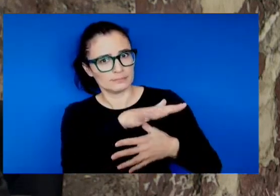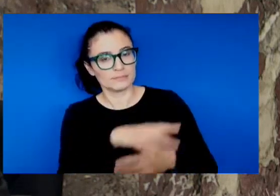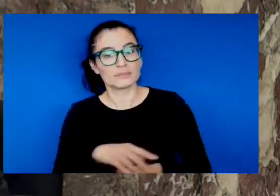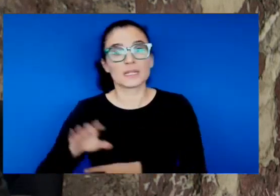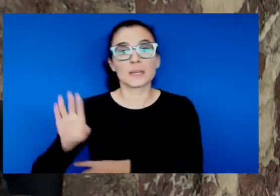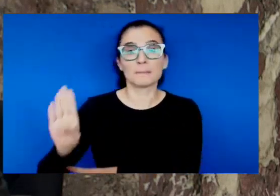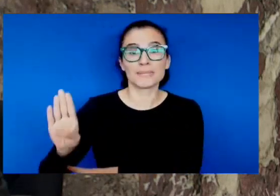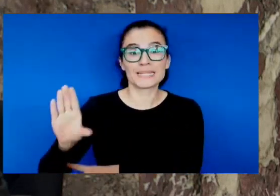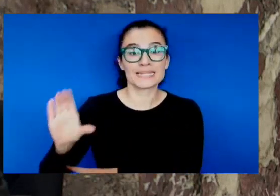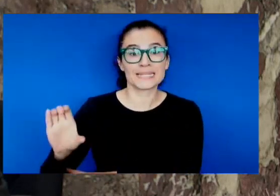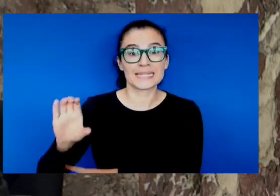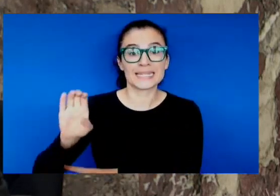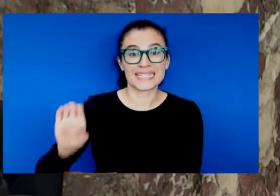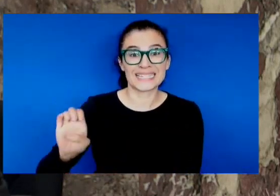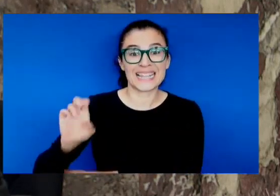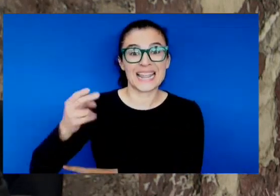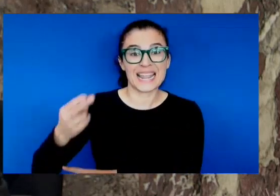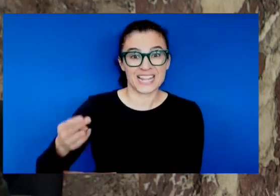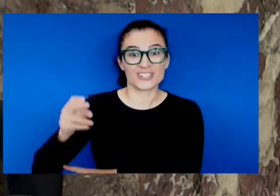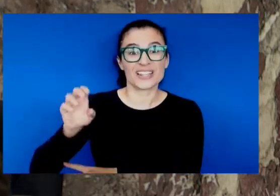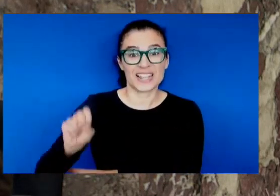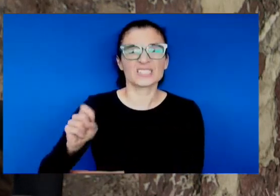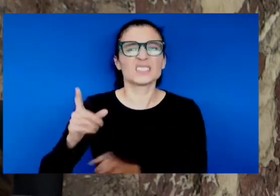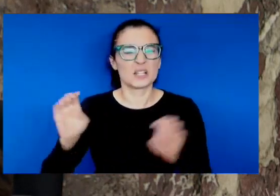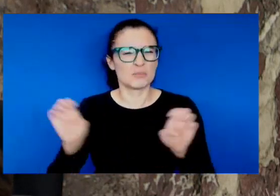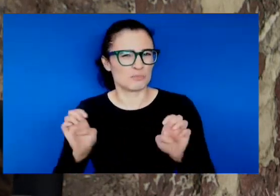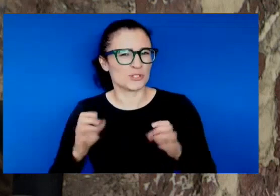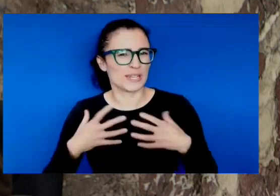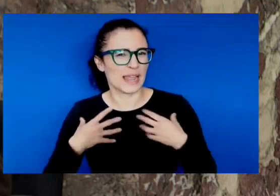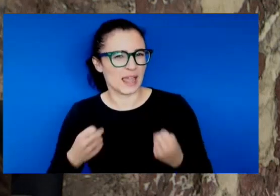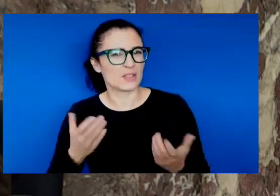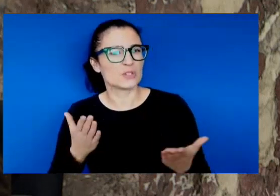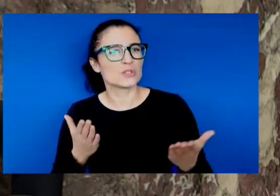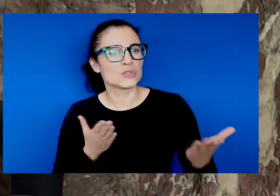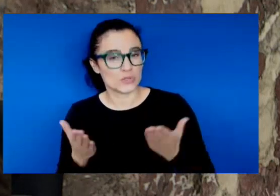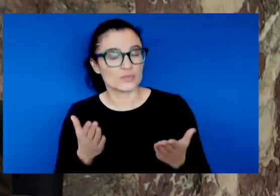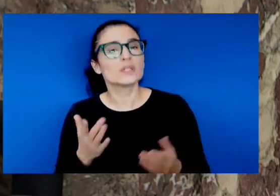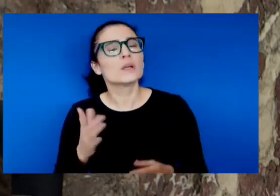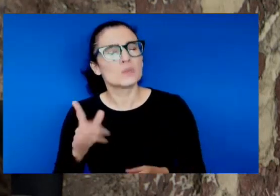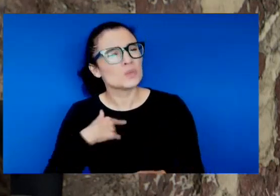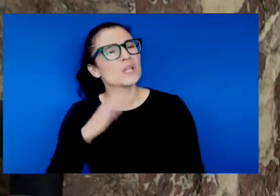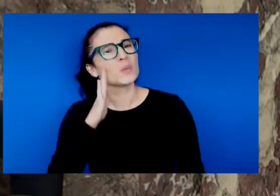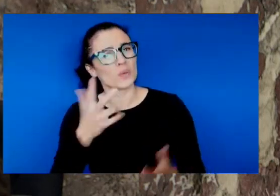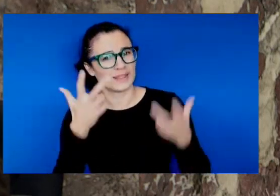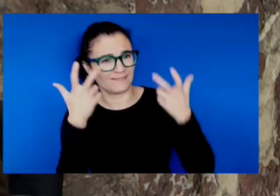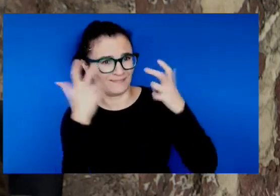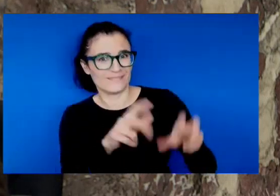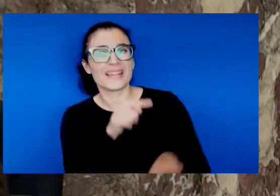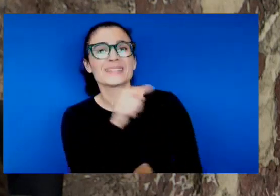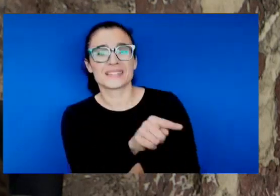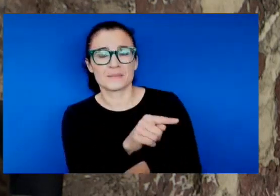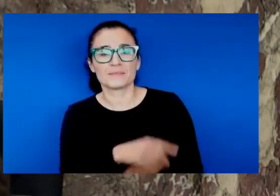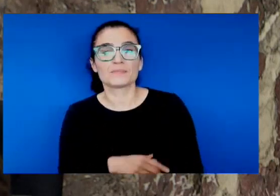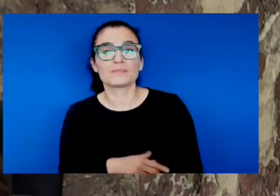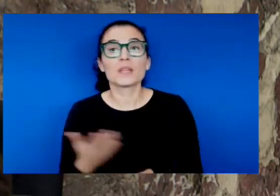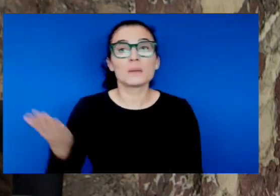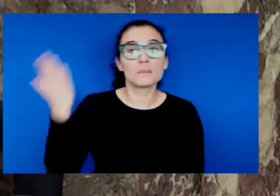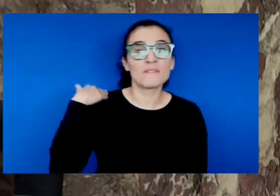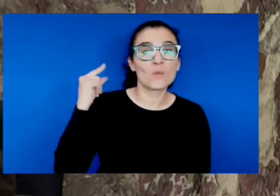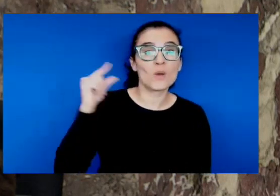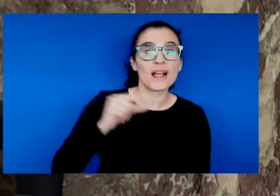ambulance service, to deal with the inadequate legacy of the previous government in that regard, and continue, Honourable Speaker, to